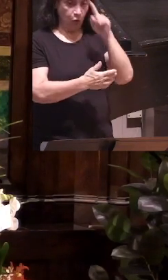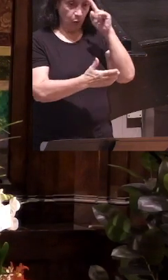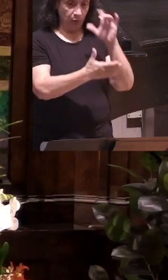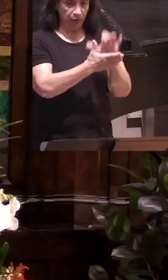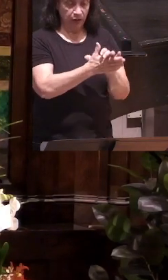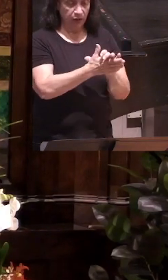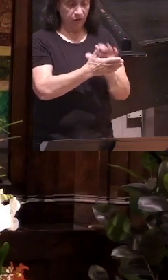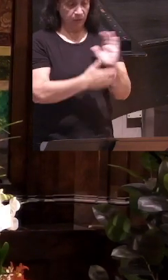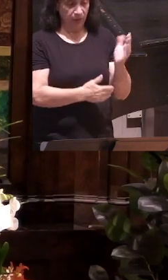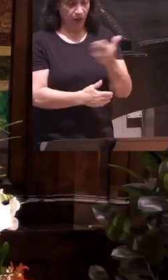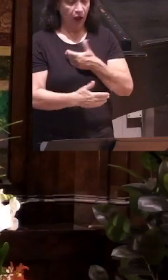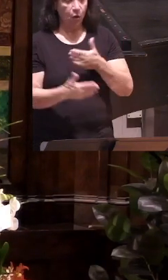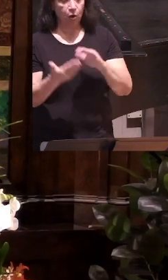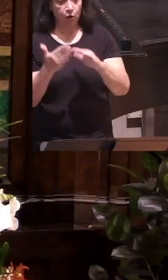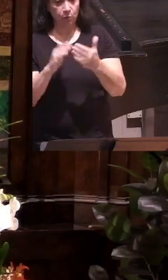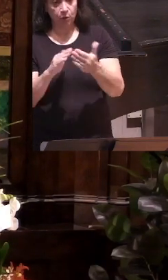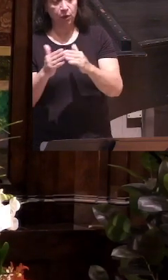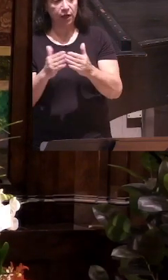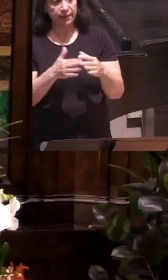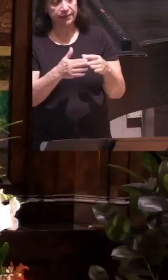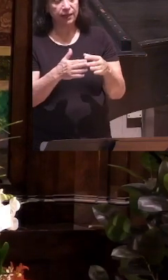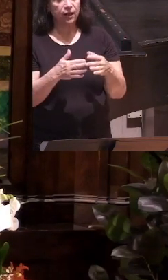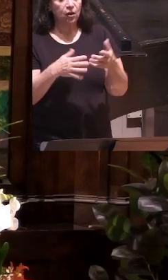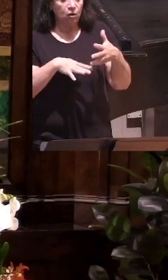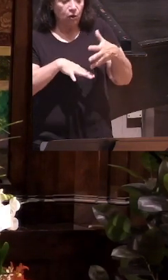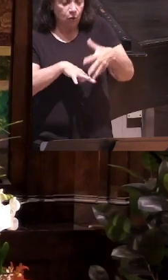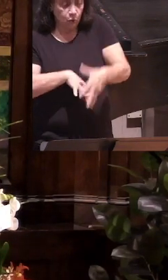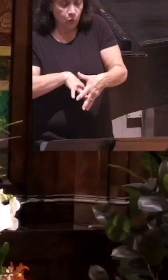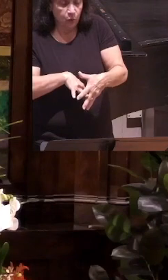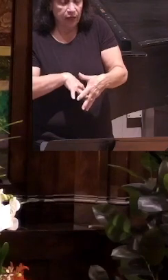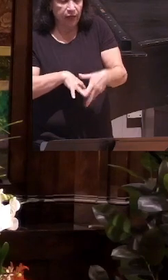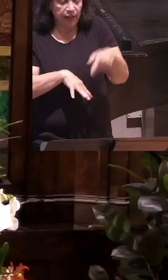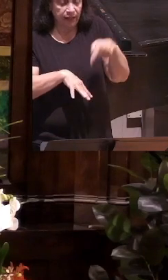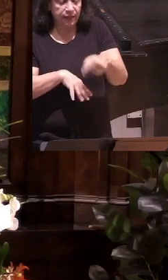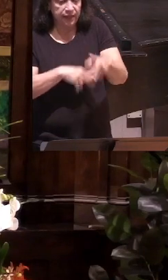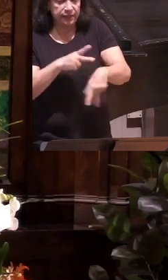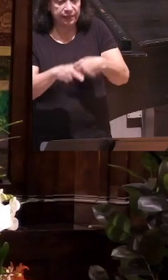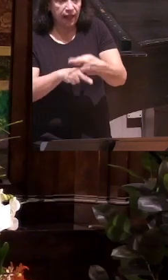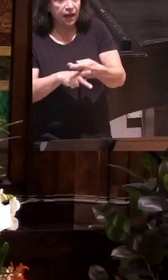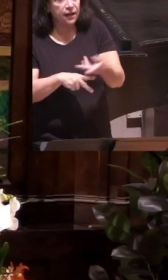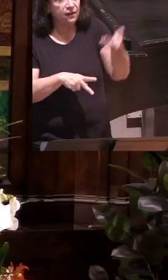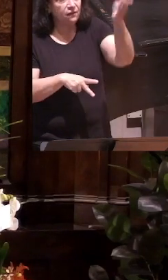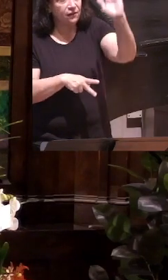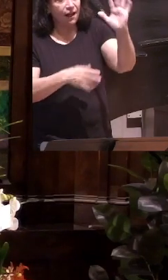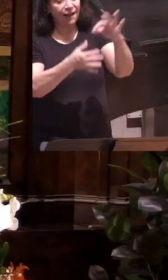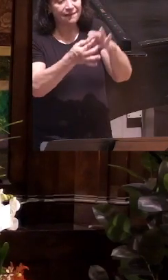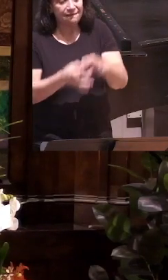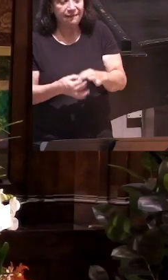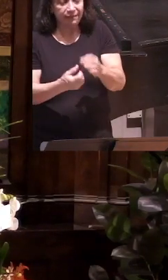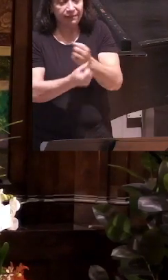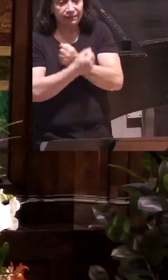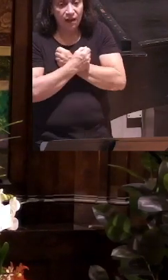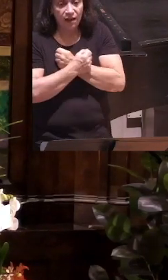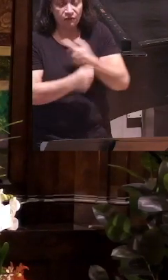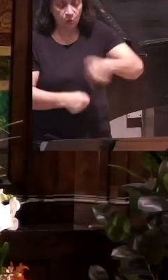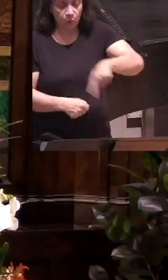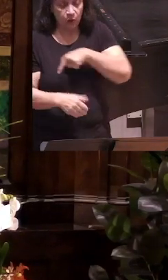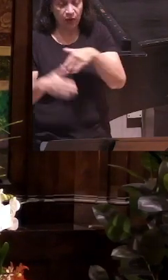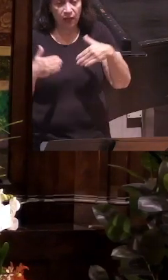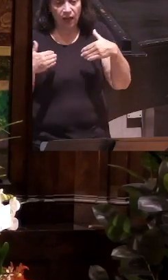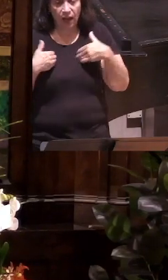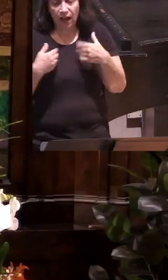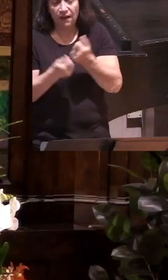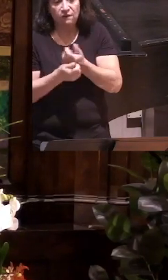Earl believed that when our communities are rooted in this kind of divine love, we are in possession